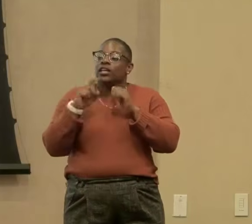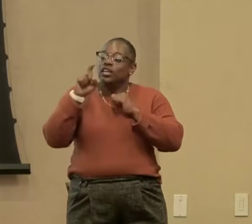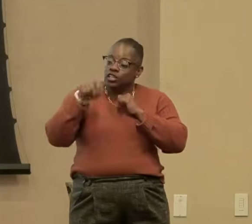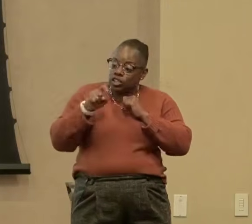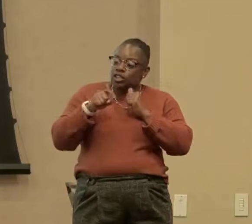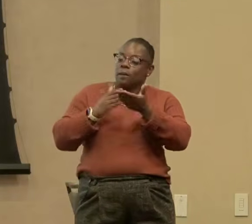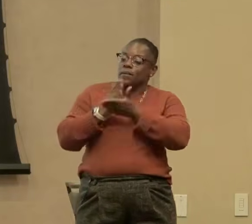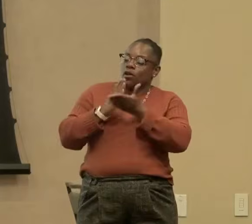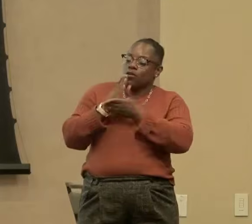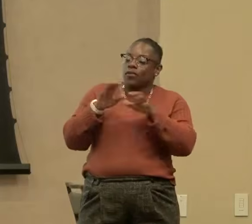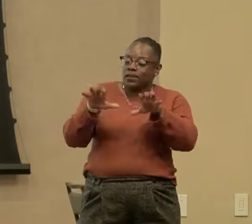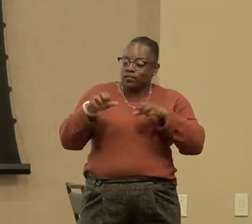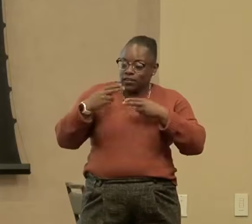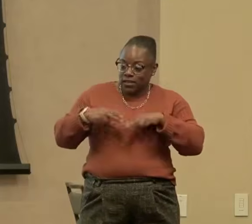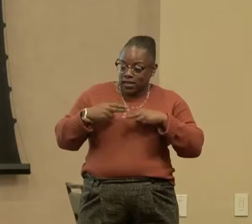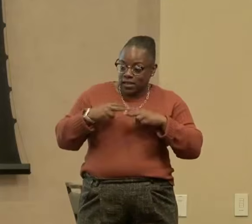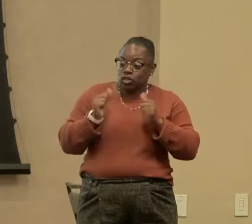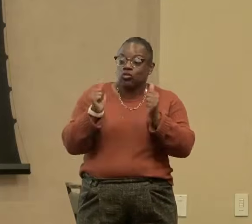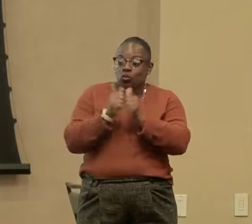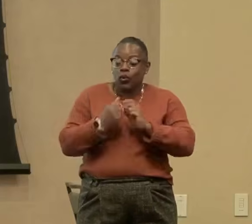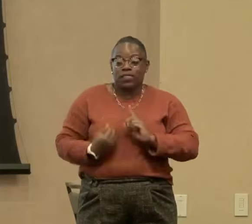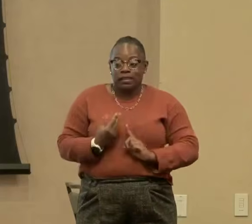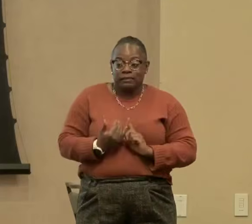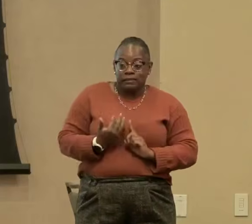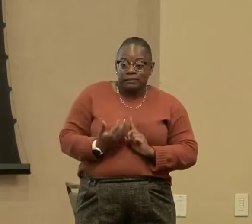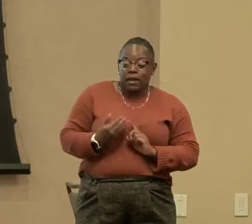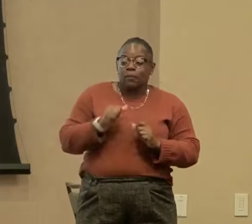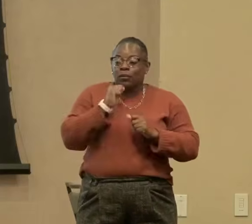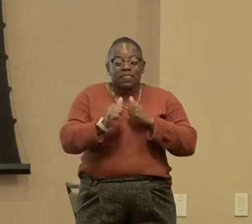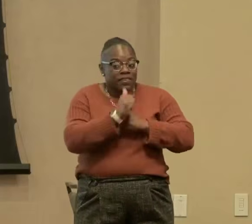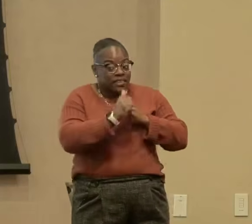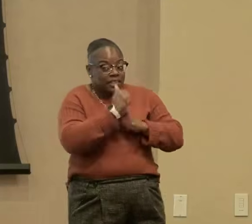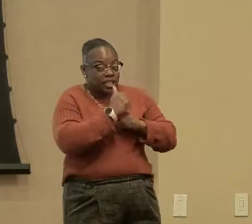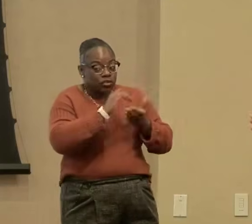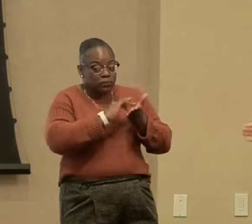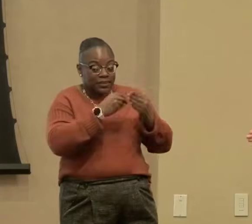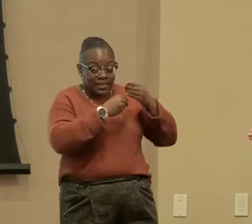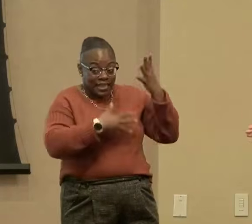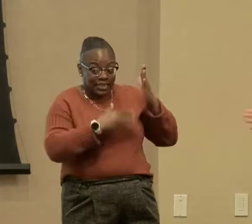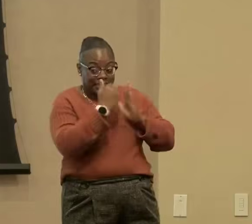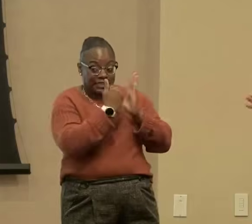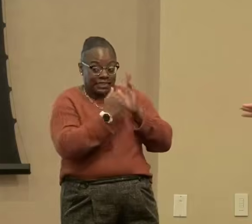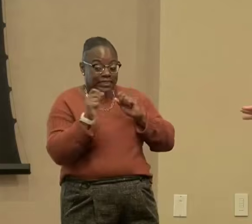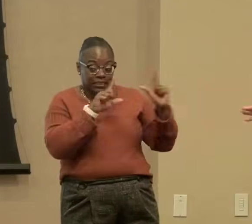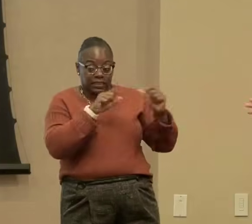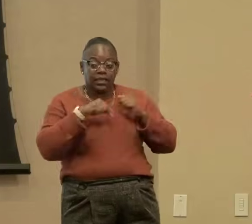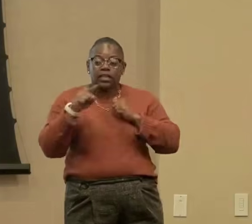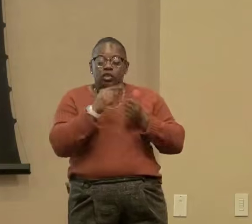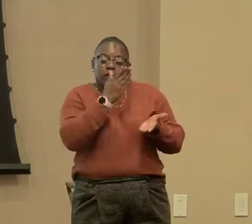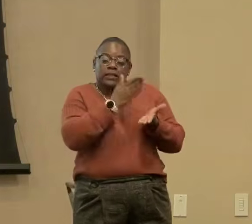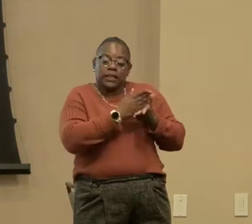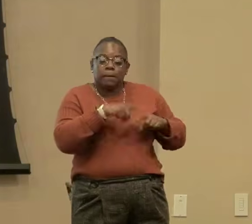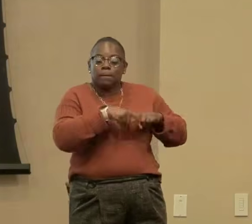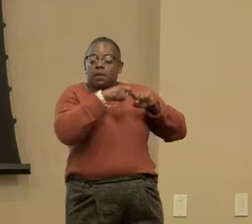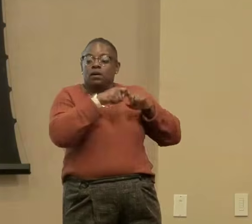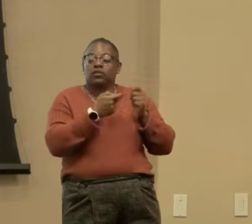be okay to freeze eggs with active lupus, but again, without the dangerous medications that I've mentioned. So you'd want to purge off of those for a little bit,